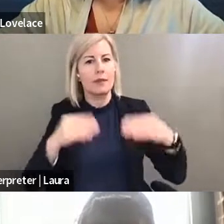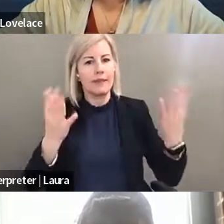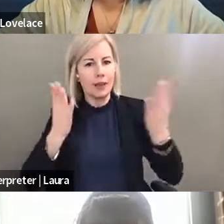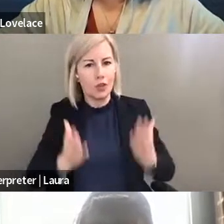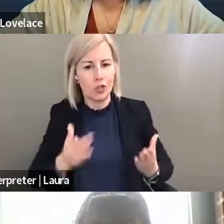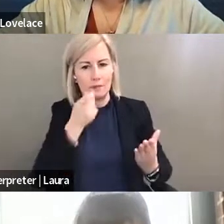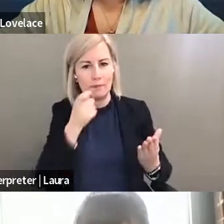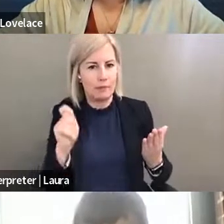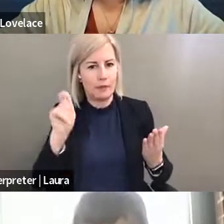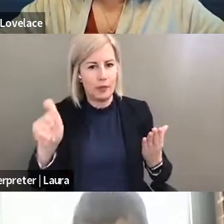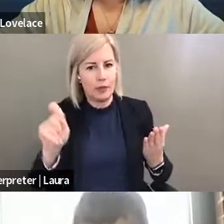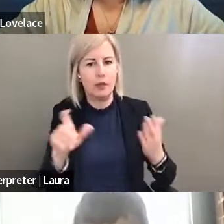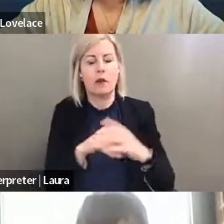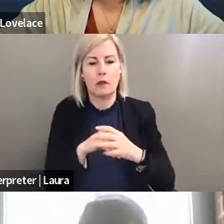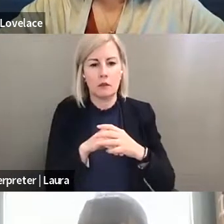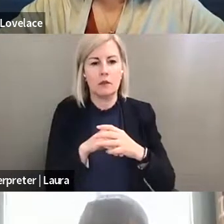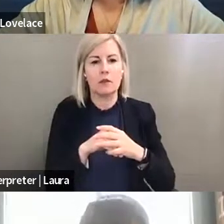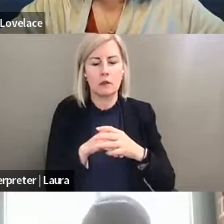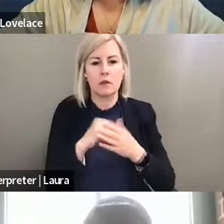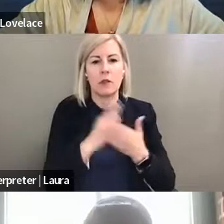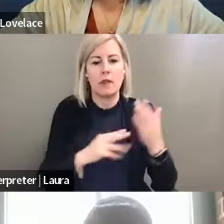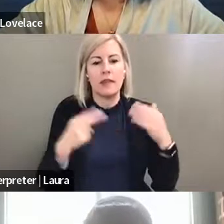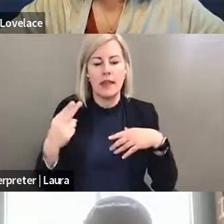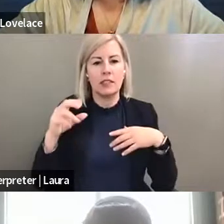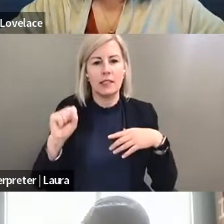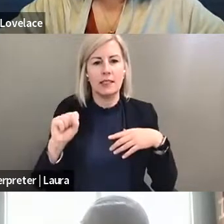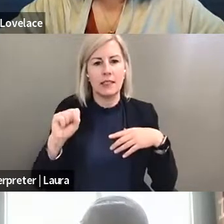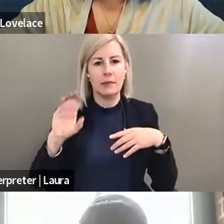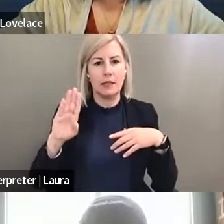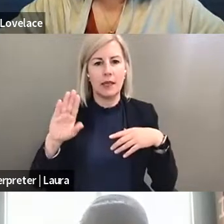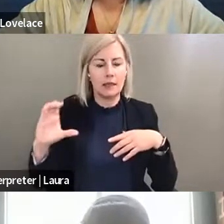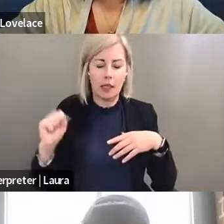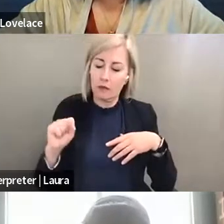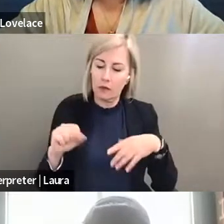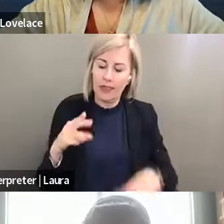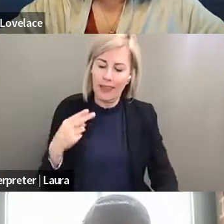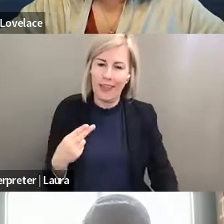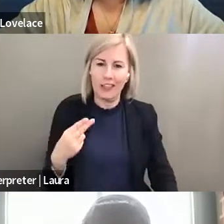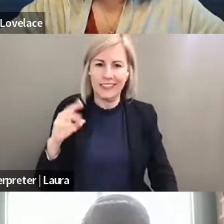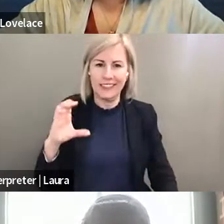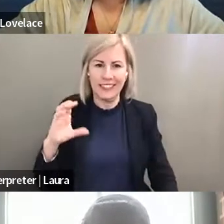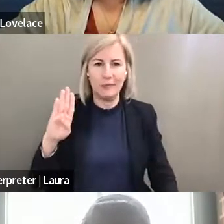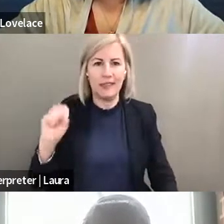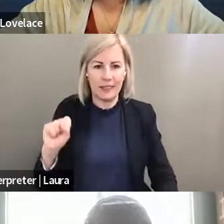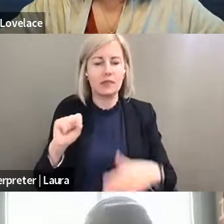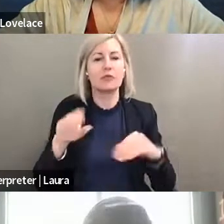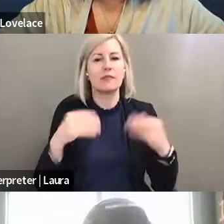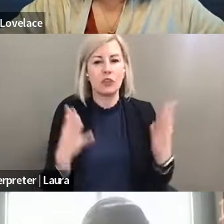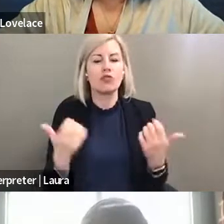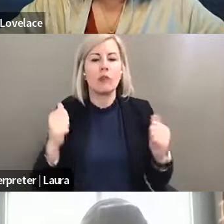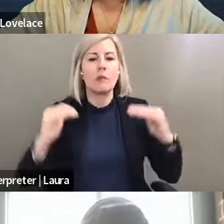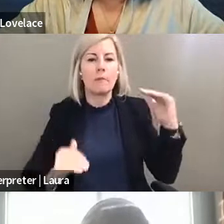So some of the HCBS providers might be included in that. Trying to balance the rights